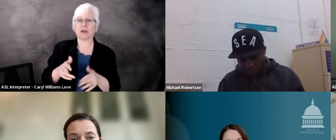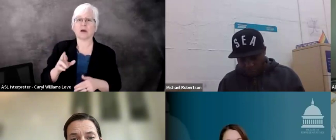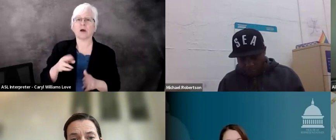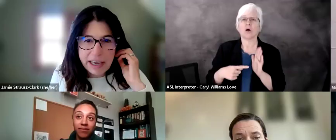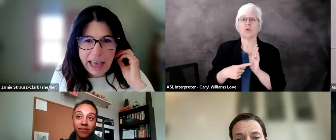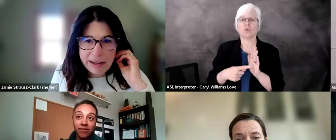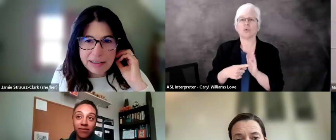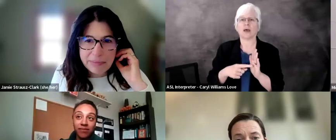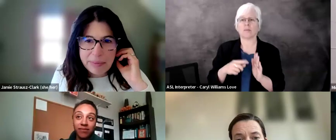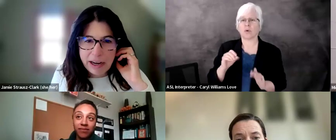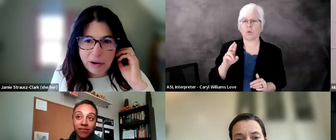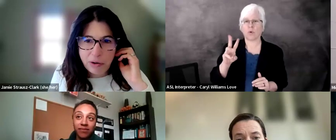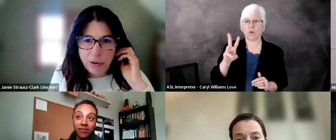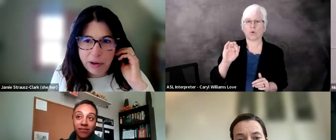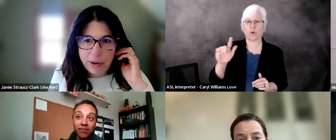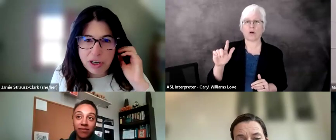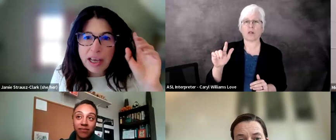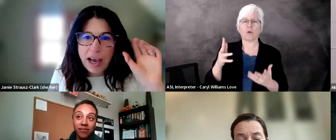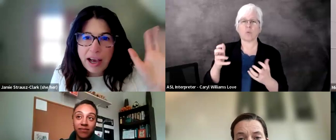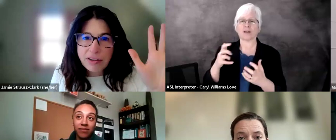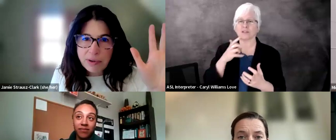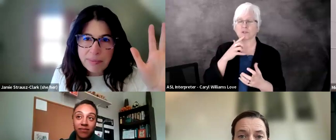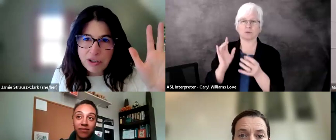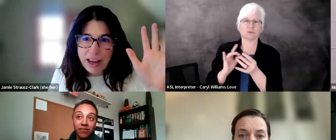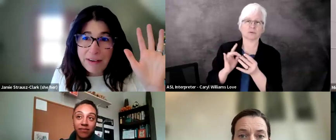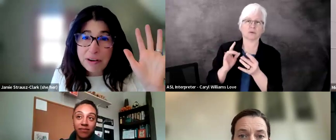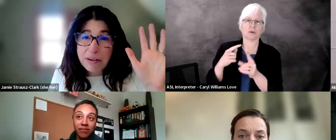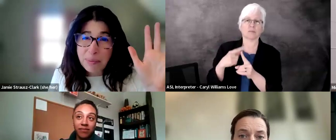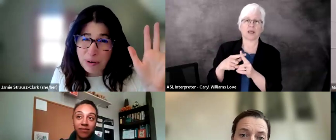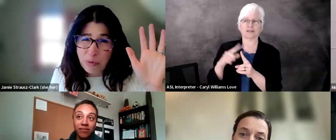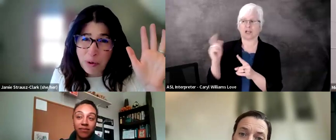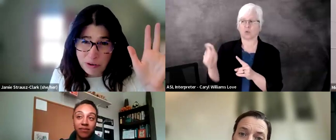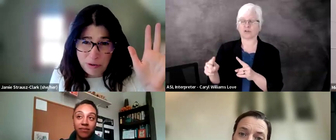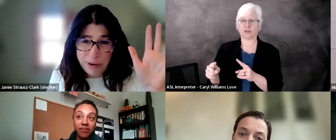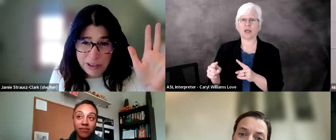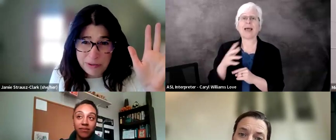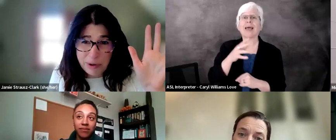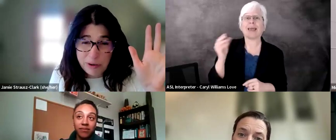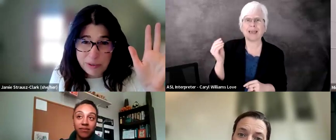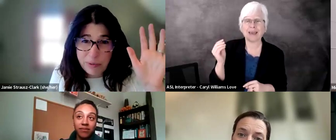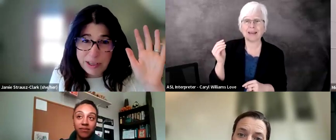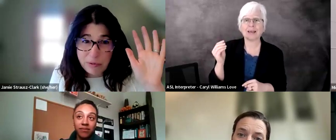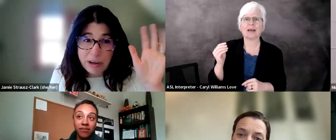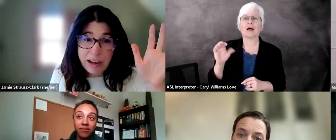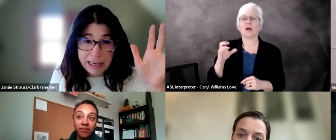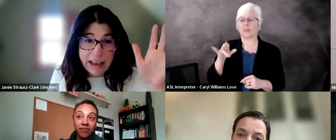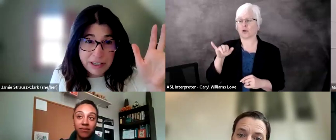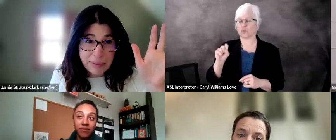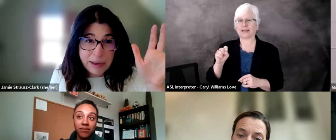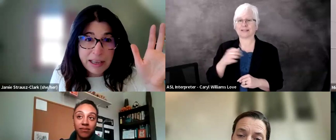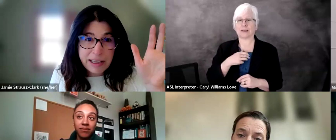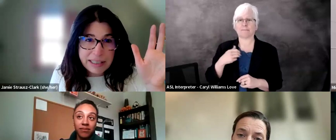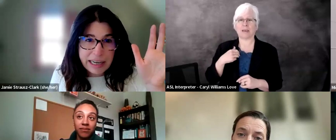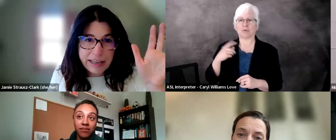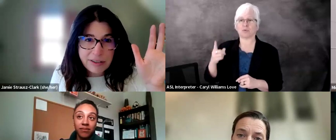wanted to say something and maybe had a quick question. I also want to mention I have a number of wonderful questions from our CRIS members that we're not going to have